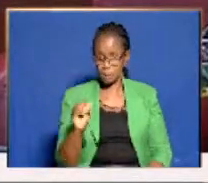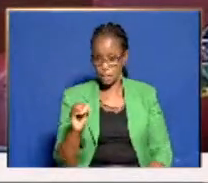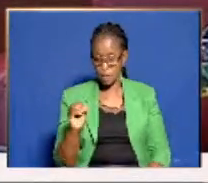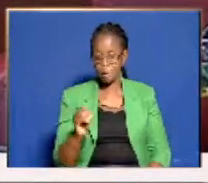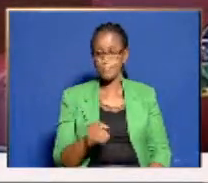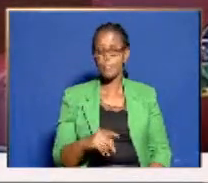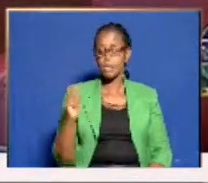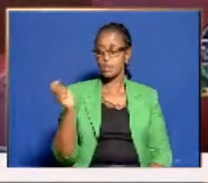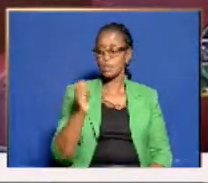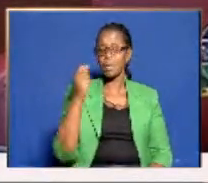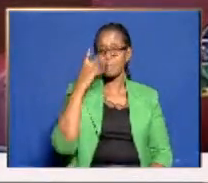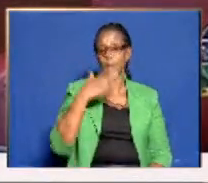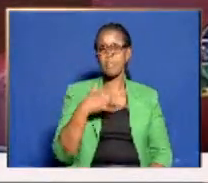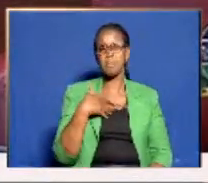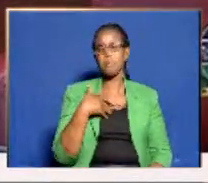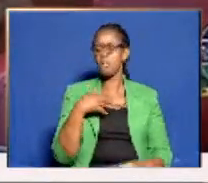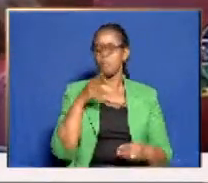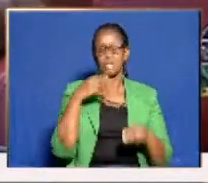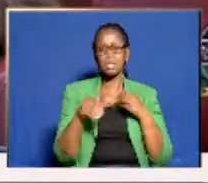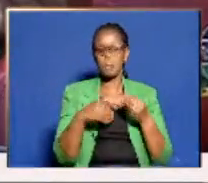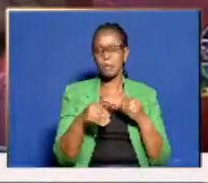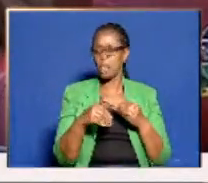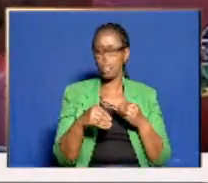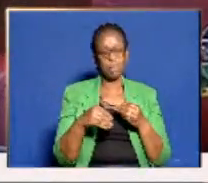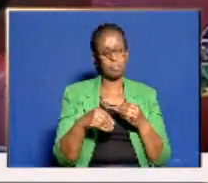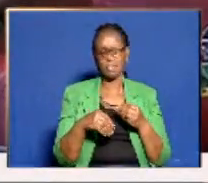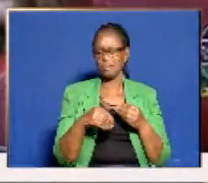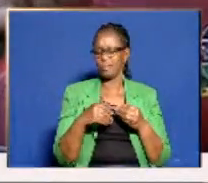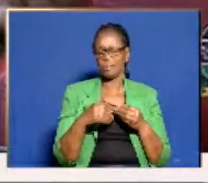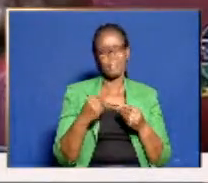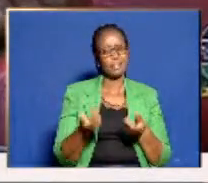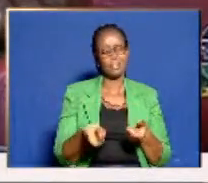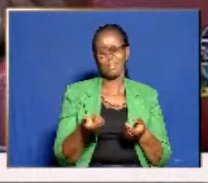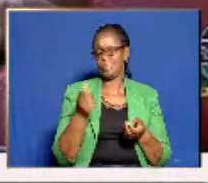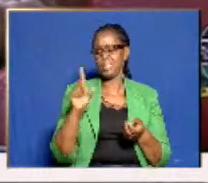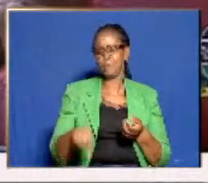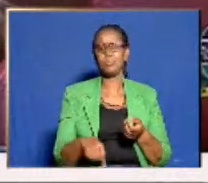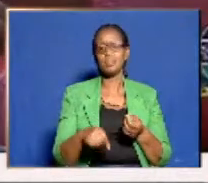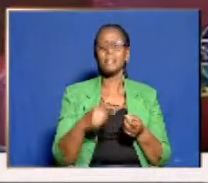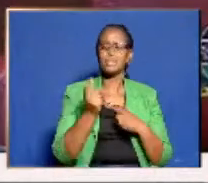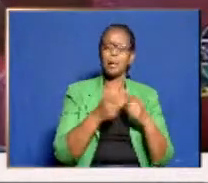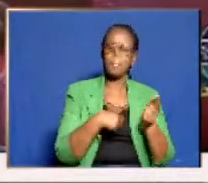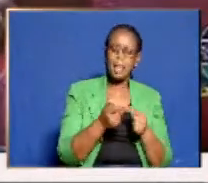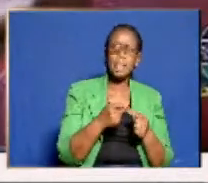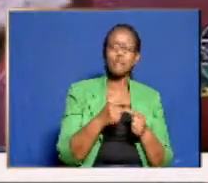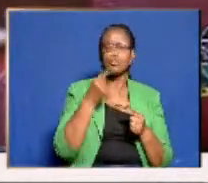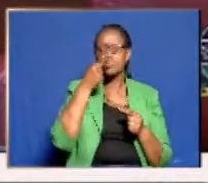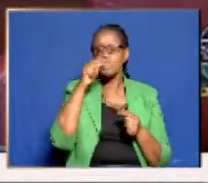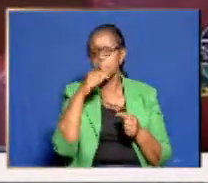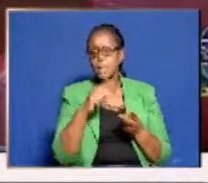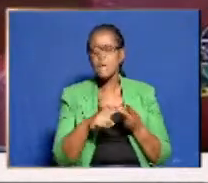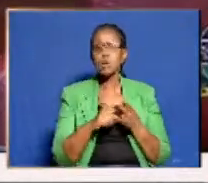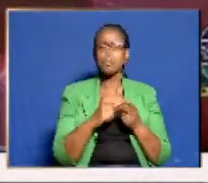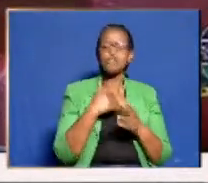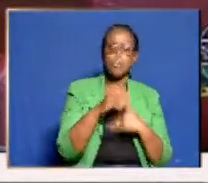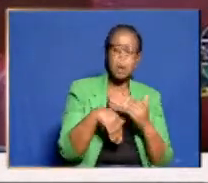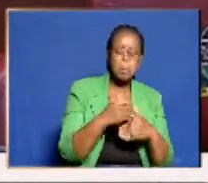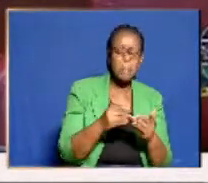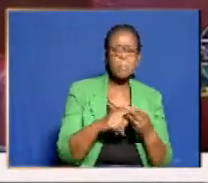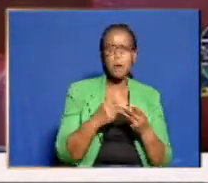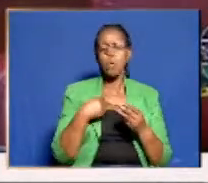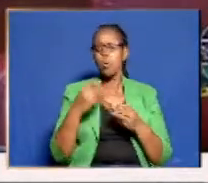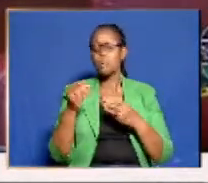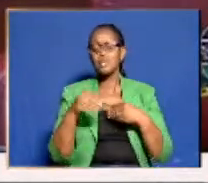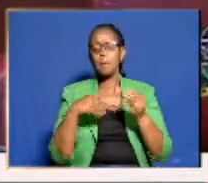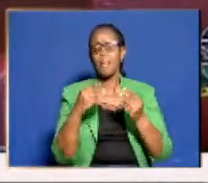disability are not economically viable. Supply of toothpick, supply of toilet papers, and supply of such things that will not